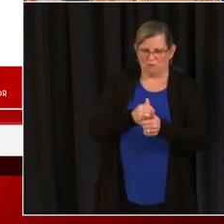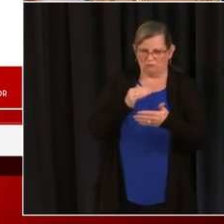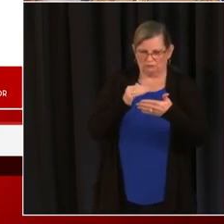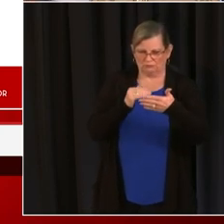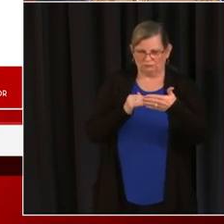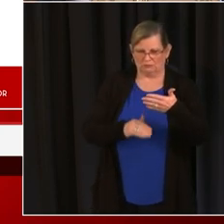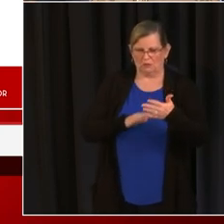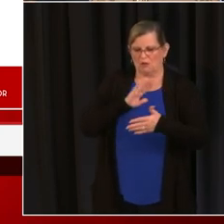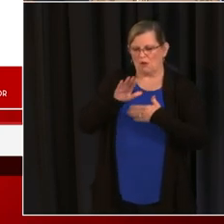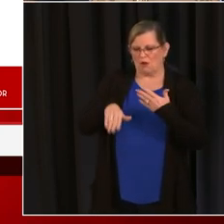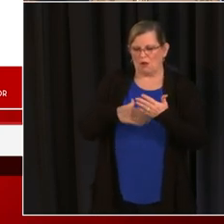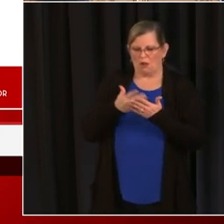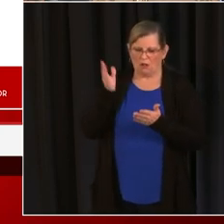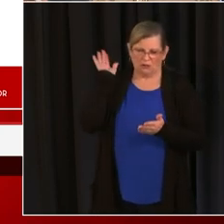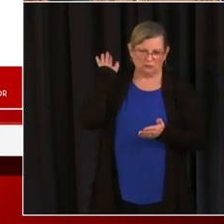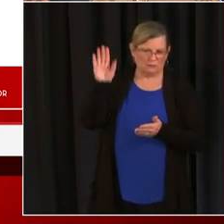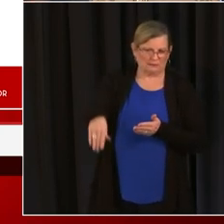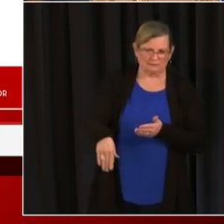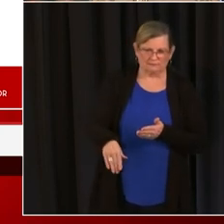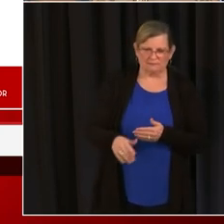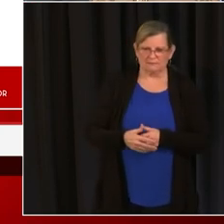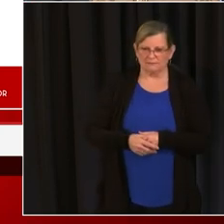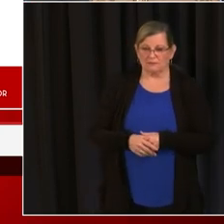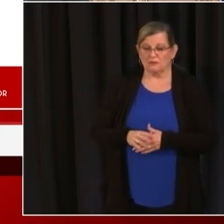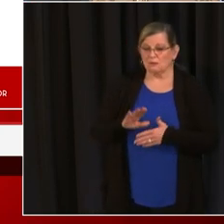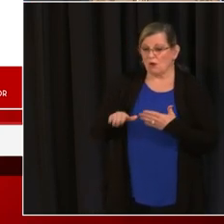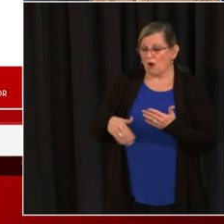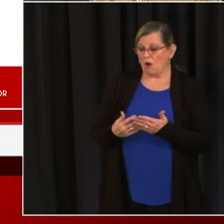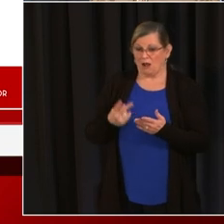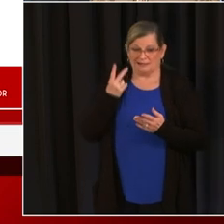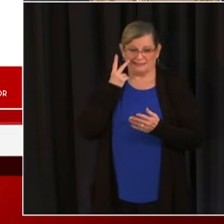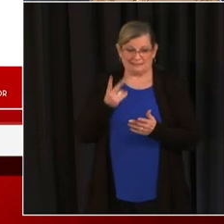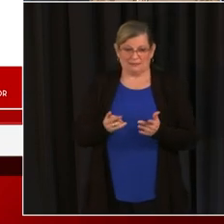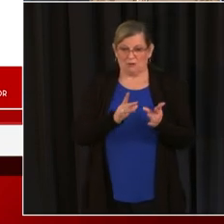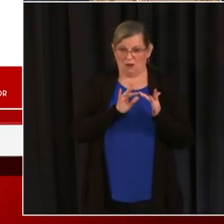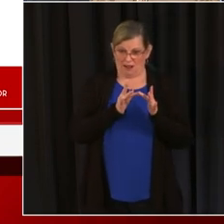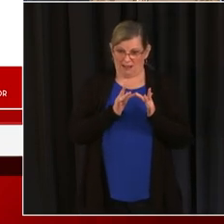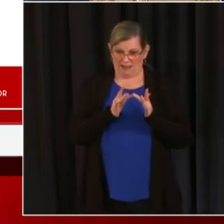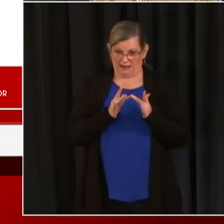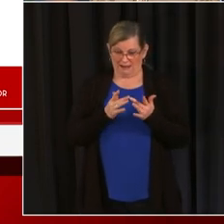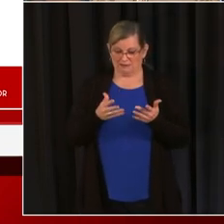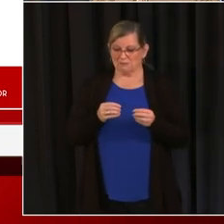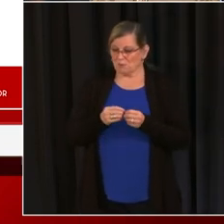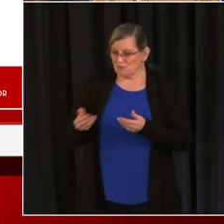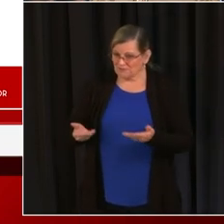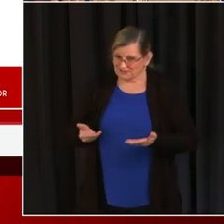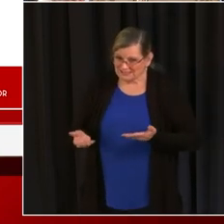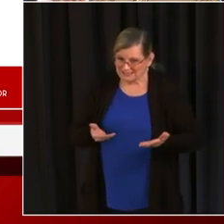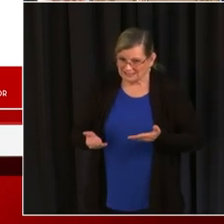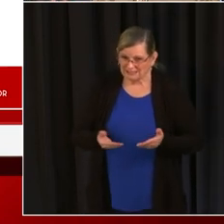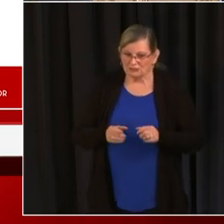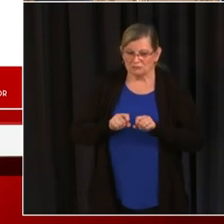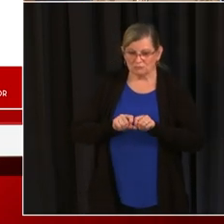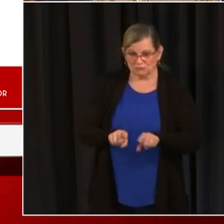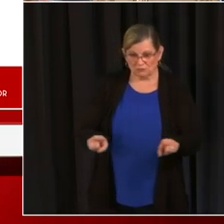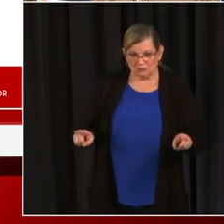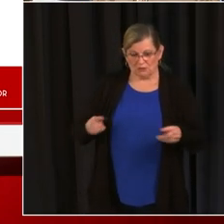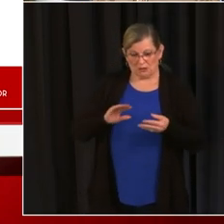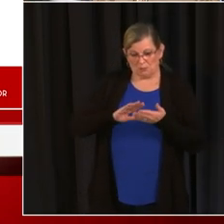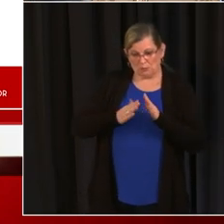codes. And so you can also see the number of invitations that go out, the number of